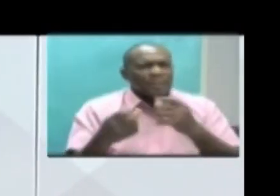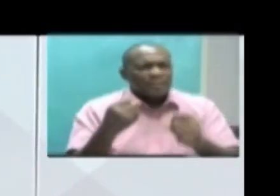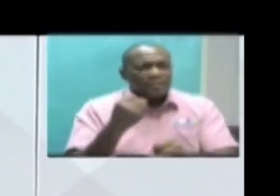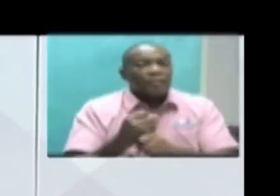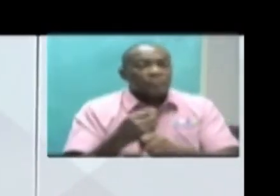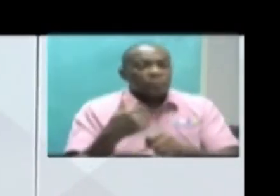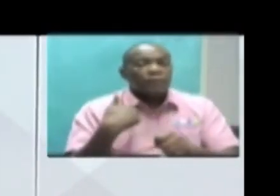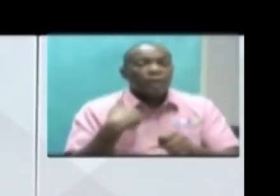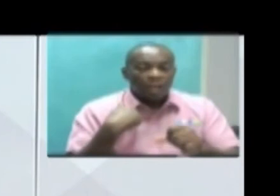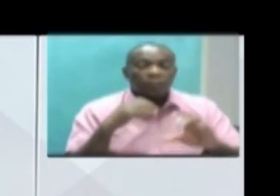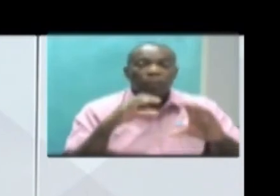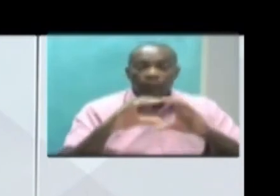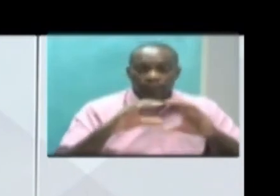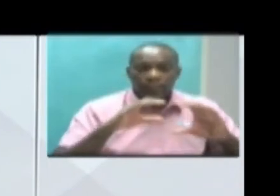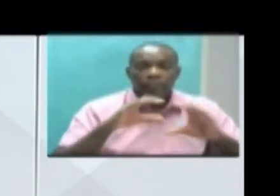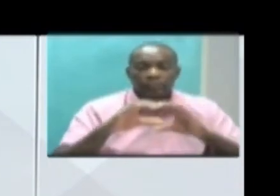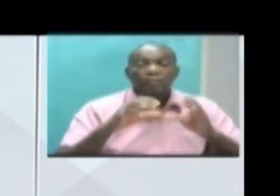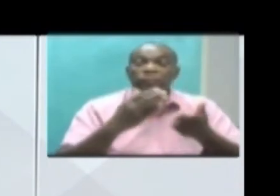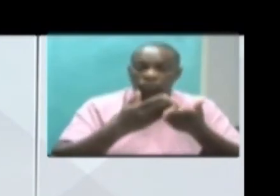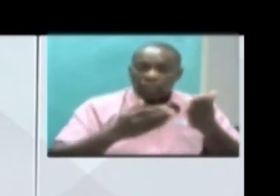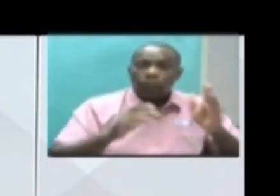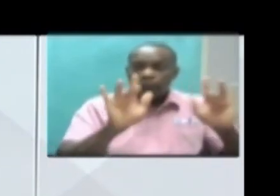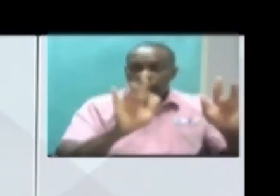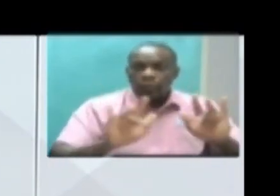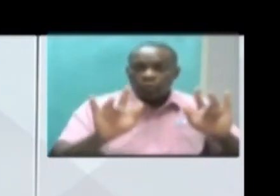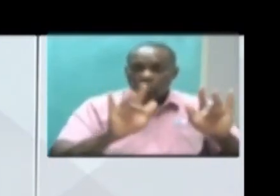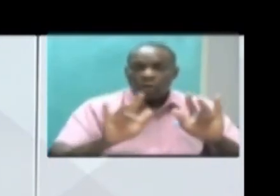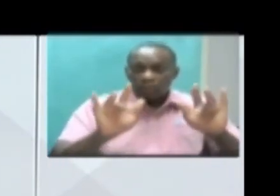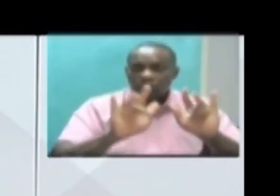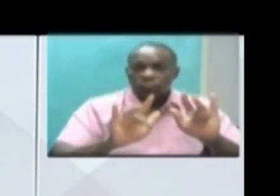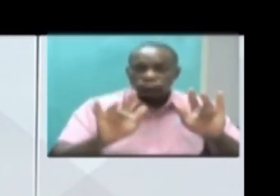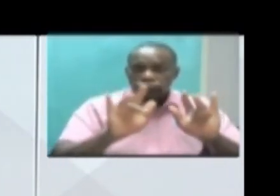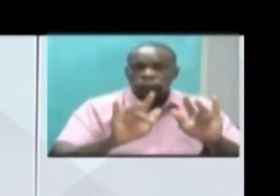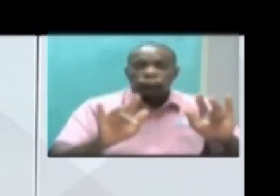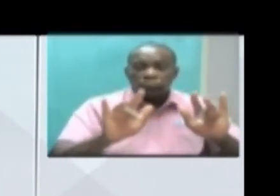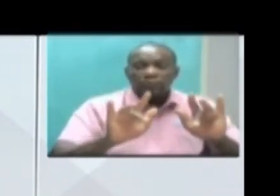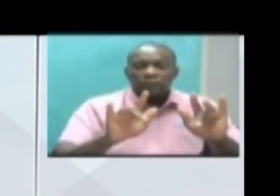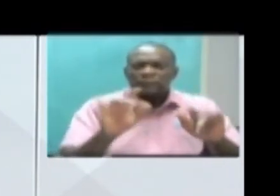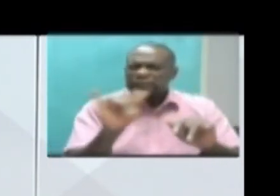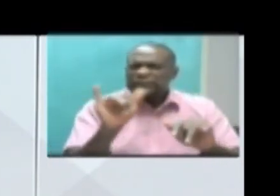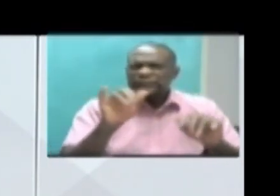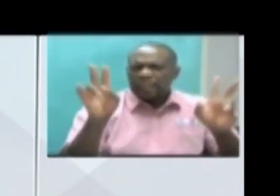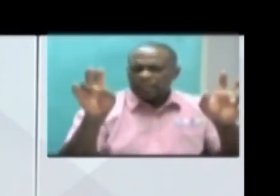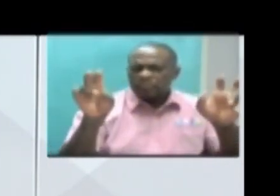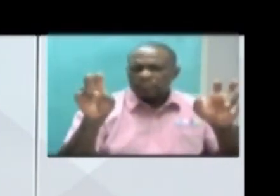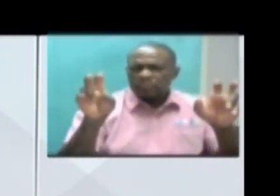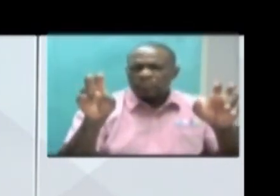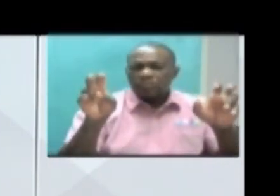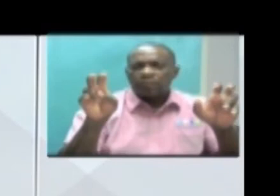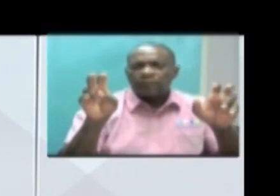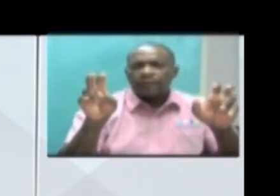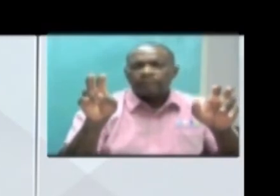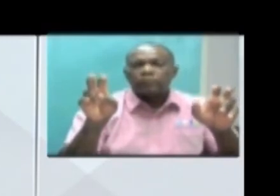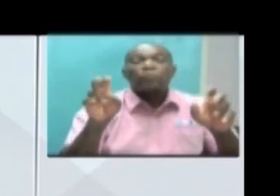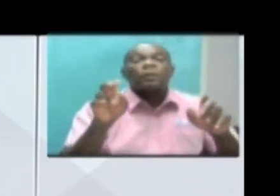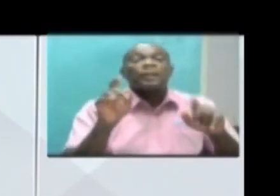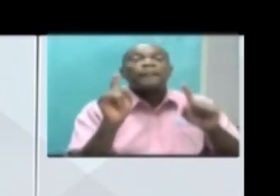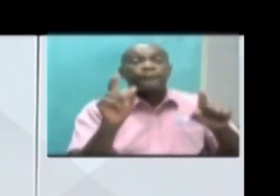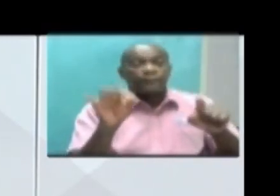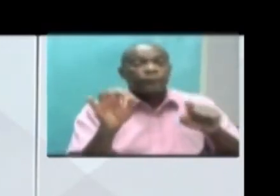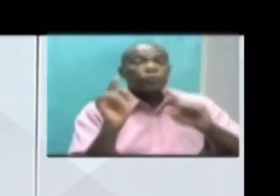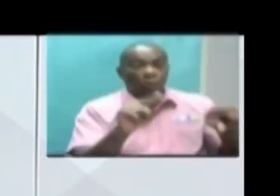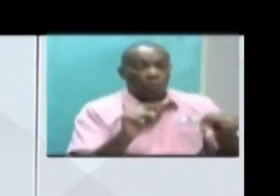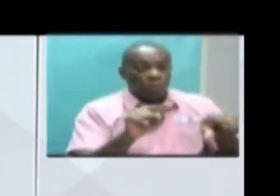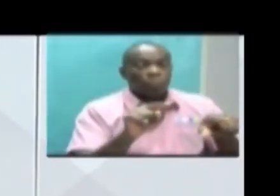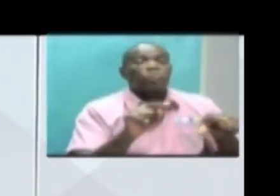have been able to record some of those conversations, which speak about a lot of these same topics. So, you know, on our website, you know, on our YouTube channel, you can